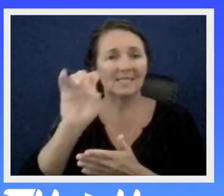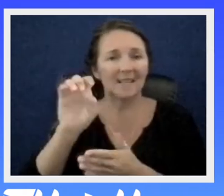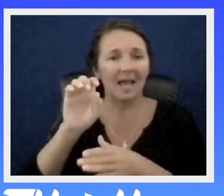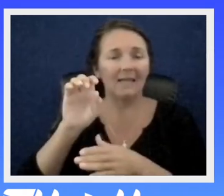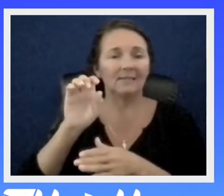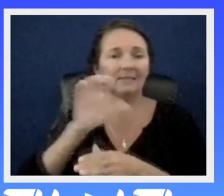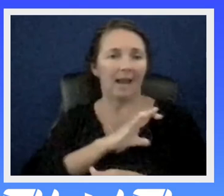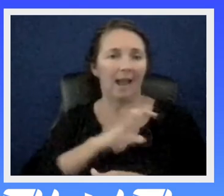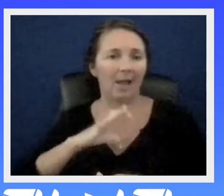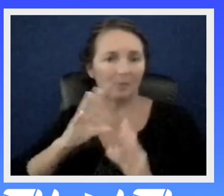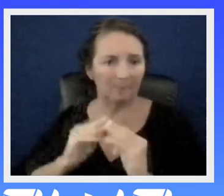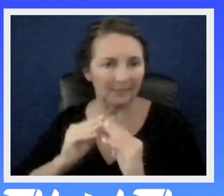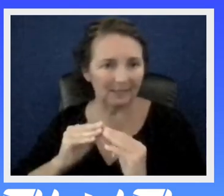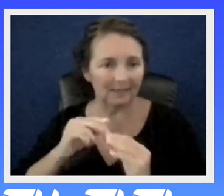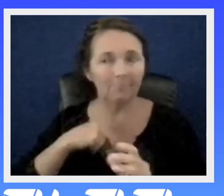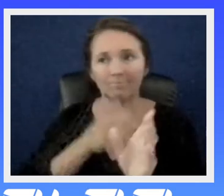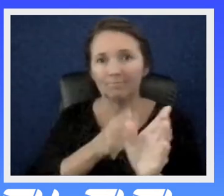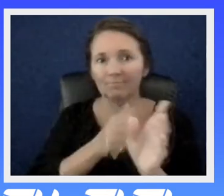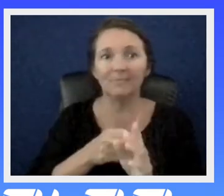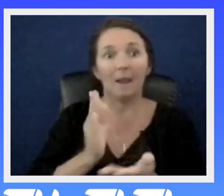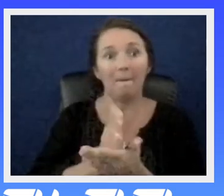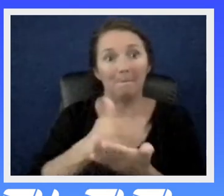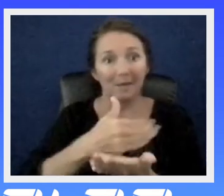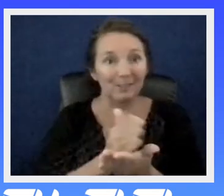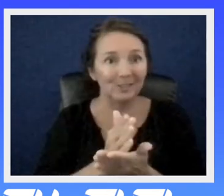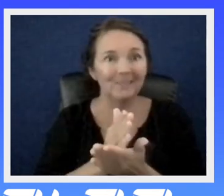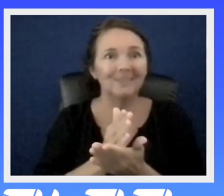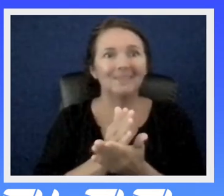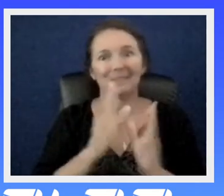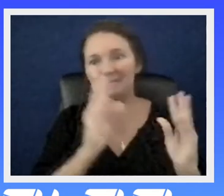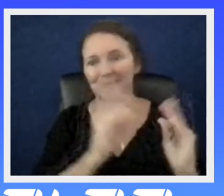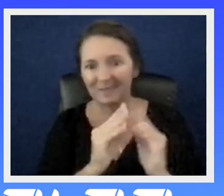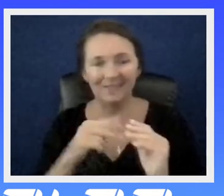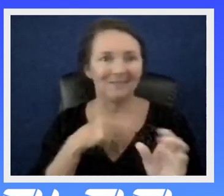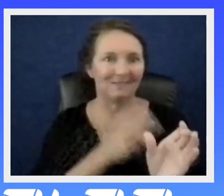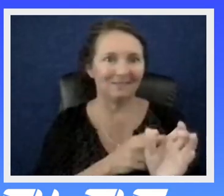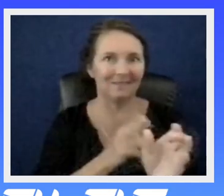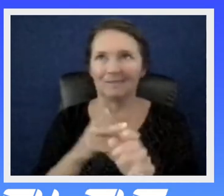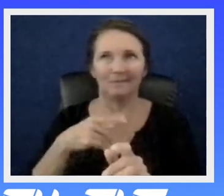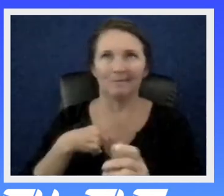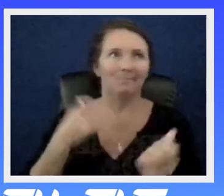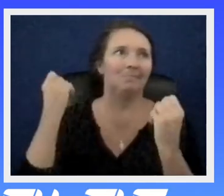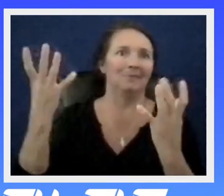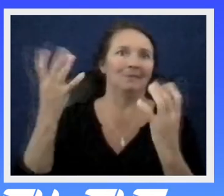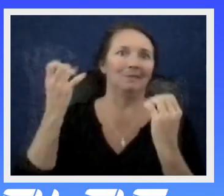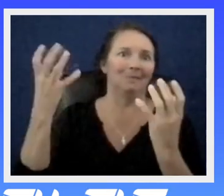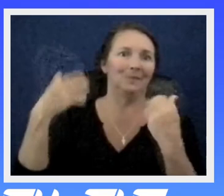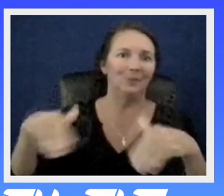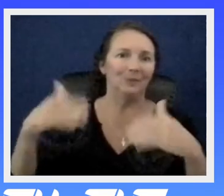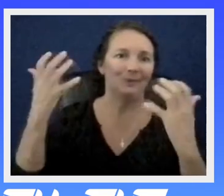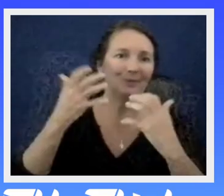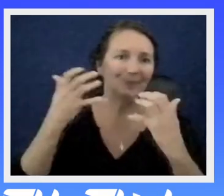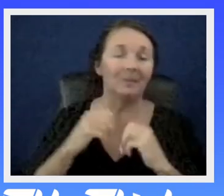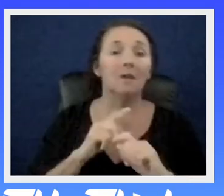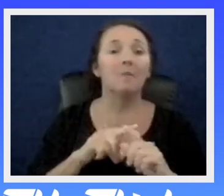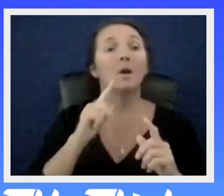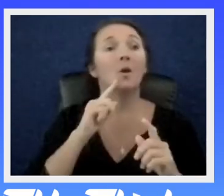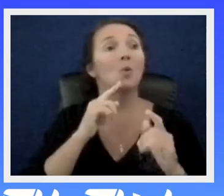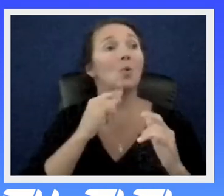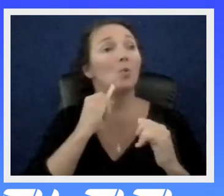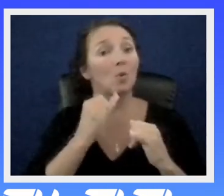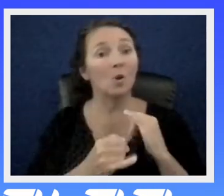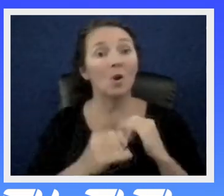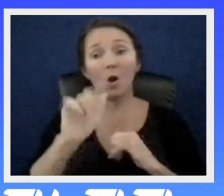more budget hearings with the Boston Public Schools than I can count. But at the end of the day, we are still treating arts